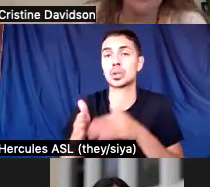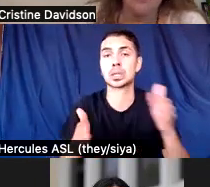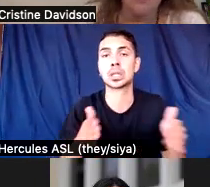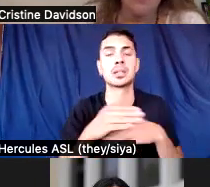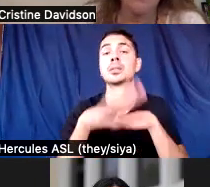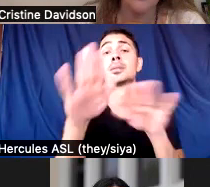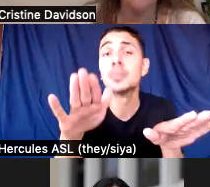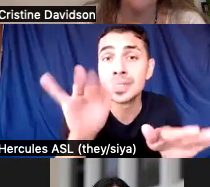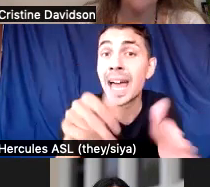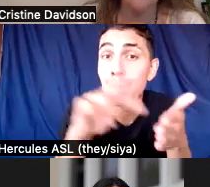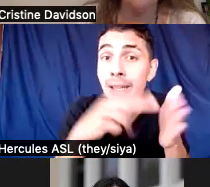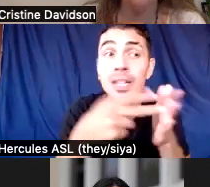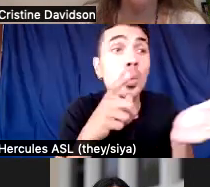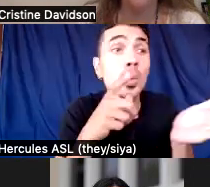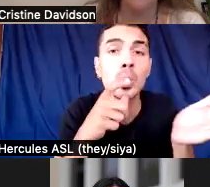anybody, right?